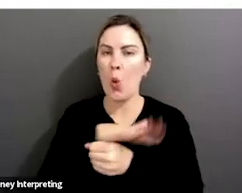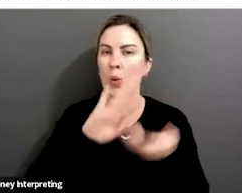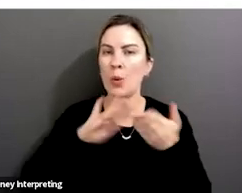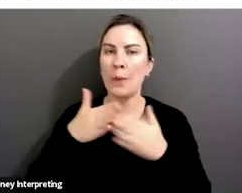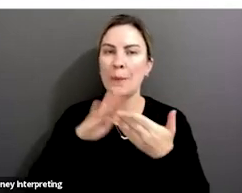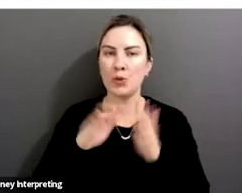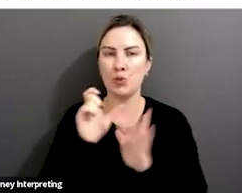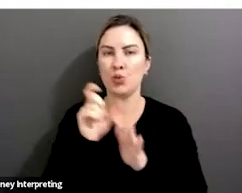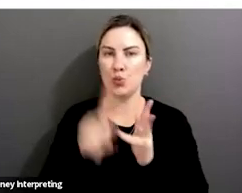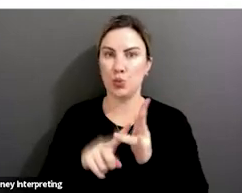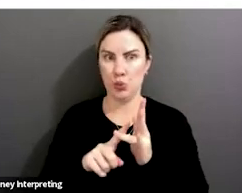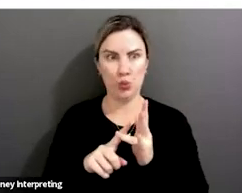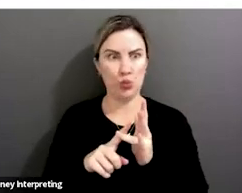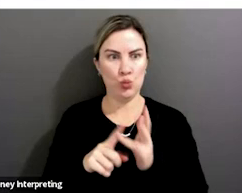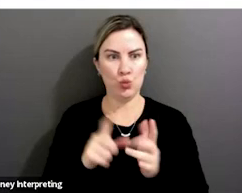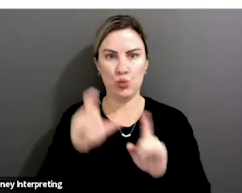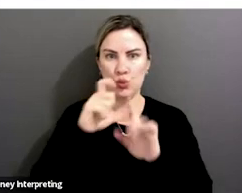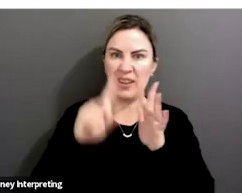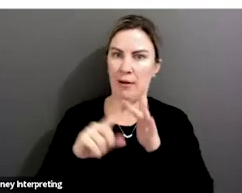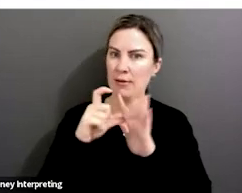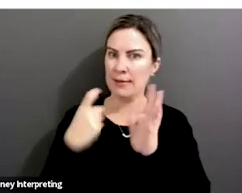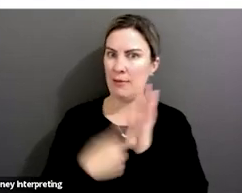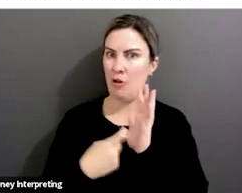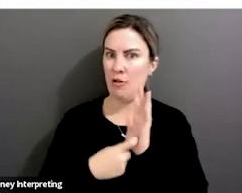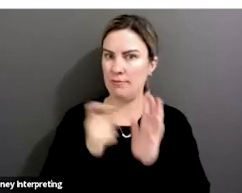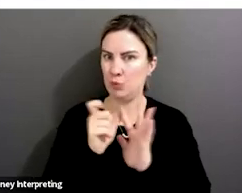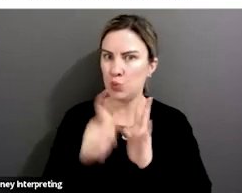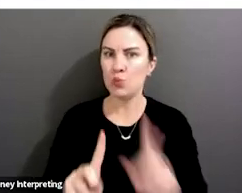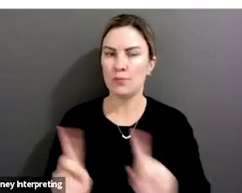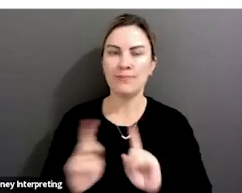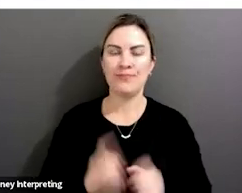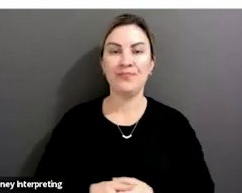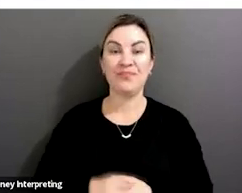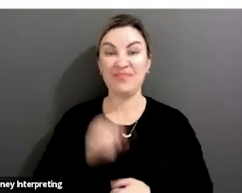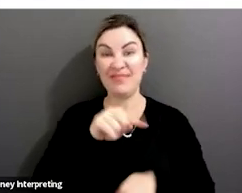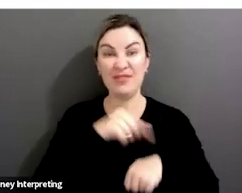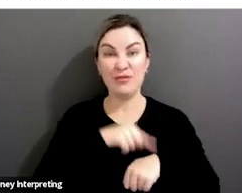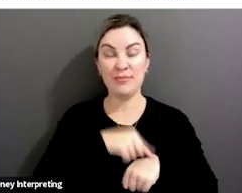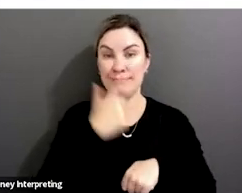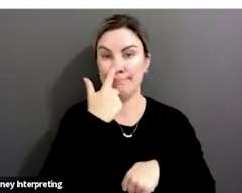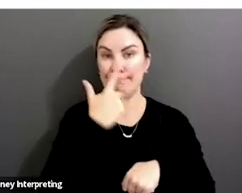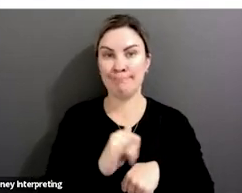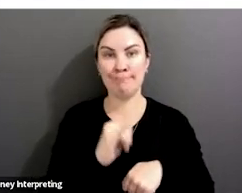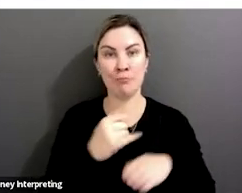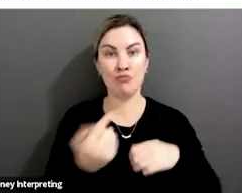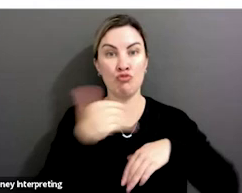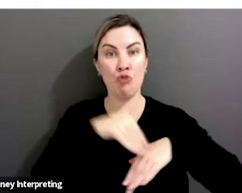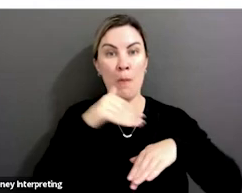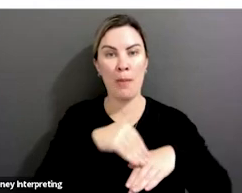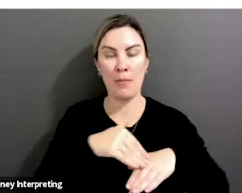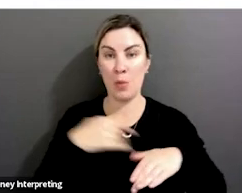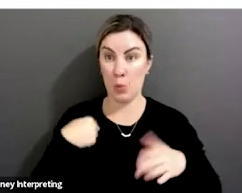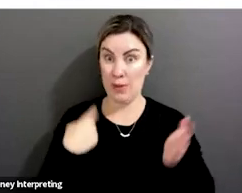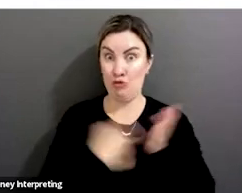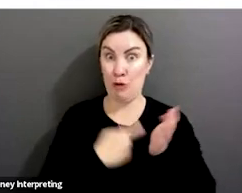take action on DIDRR. But at the time, we created one significant problem, and that was we recommended an action for which